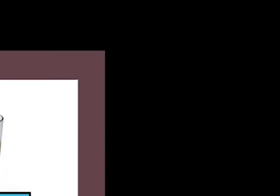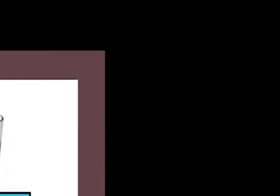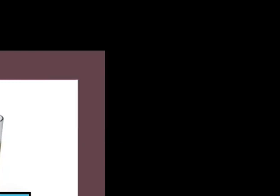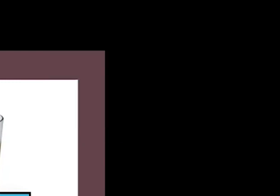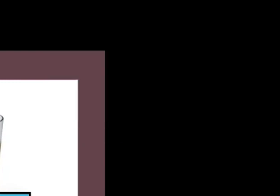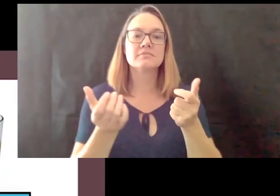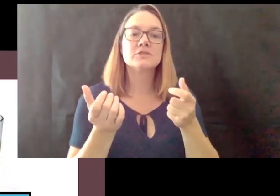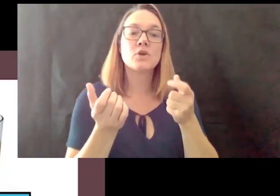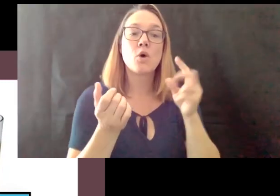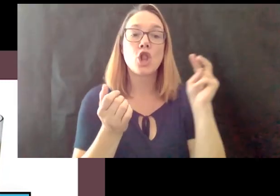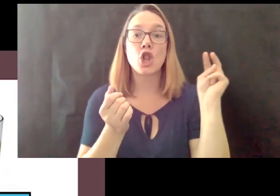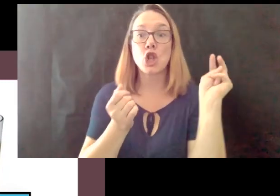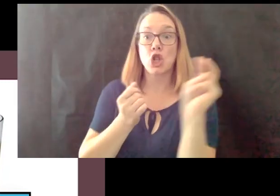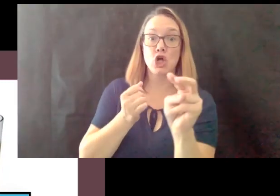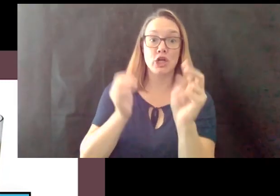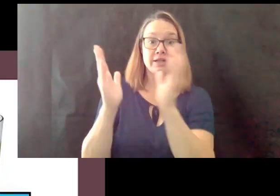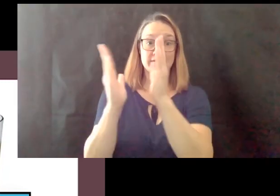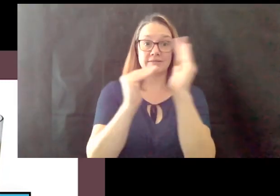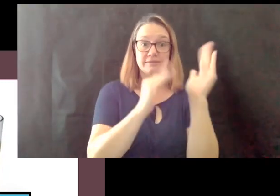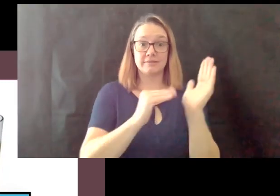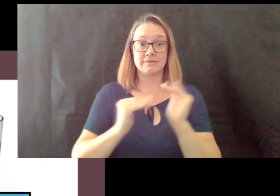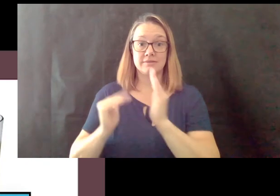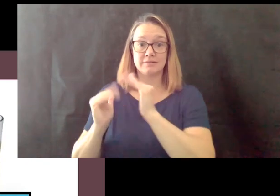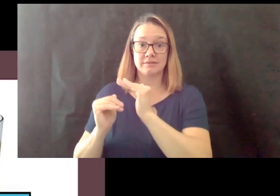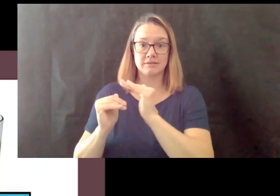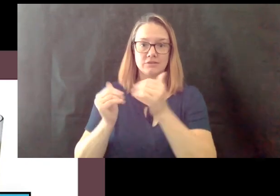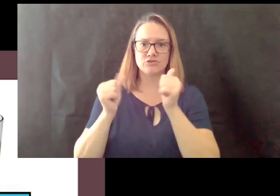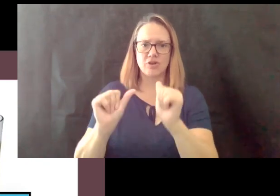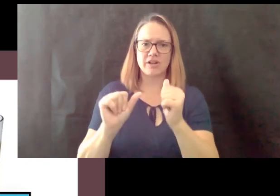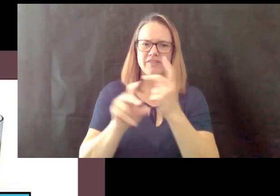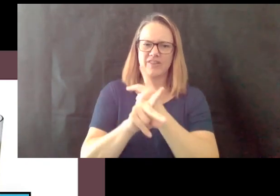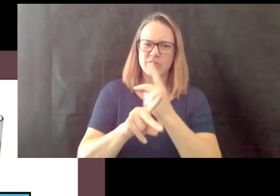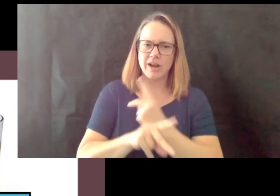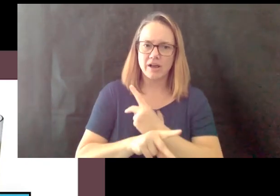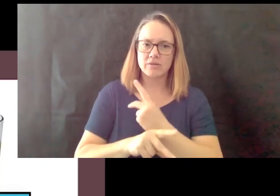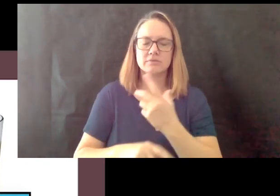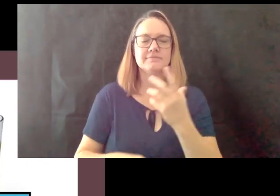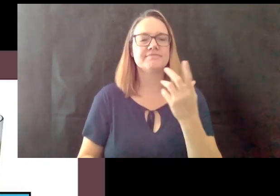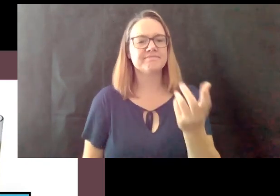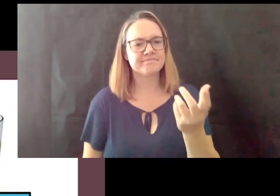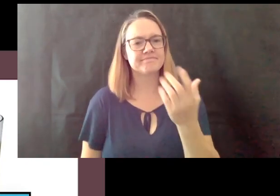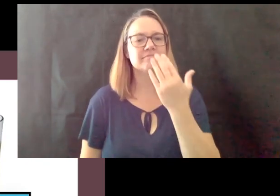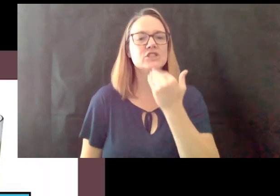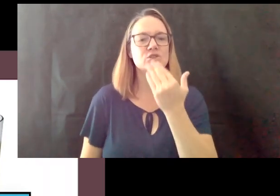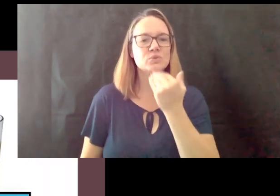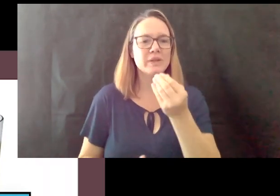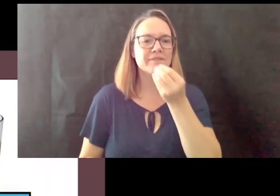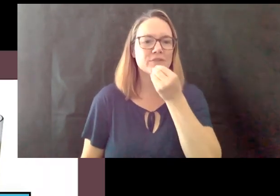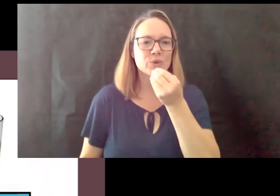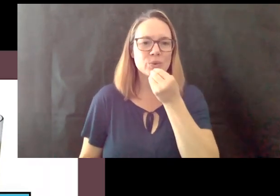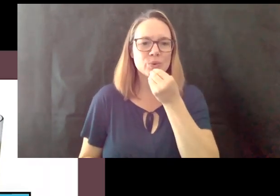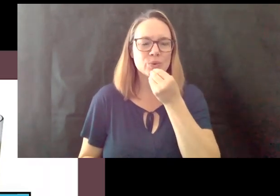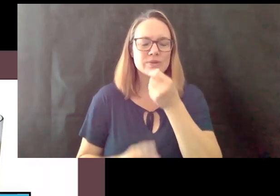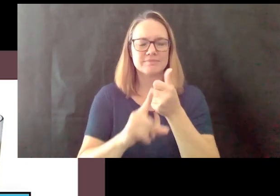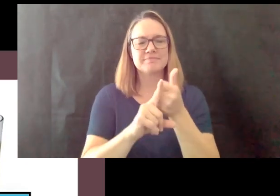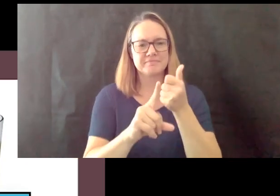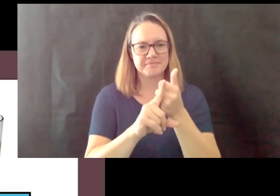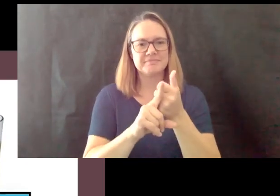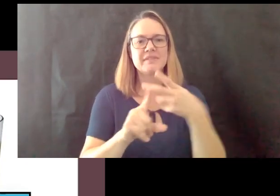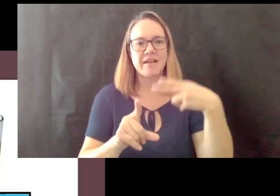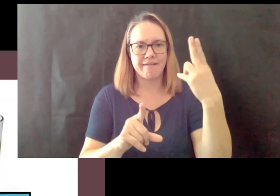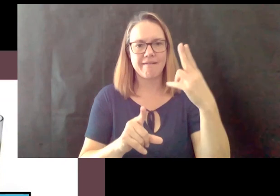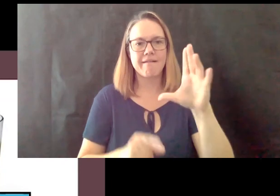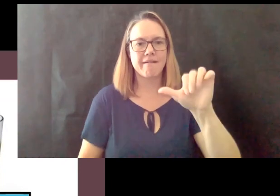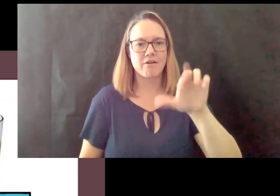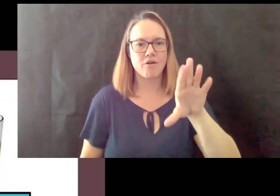But so if we're looking at these, trying to identify these, you know, looking at their categories, sweet foods, those are always going to be pretty obvious to